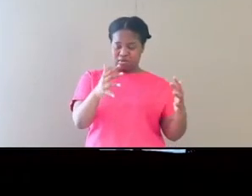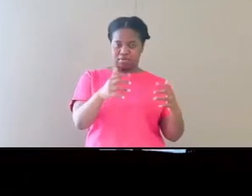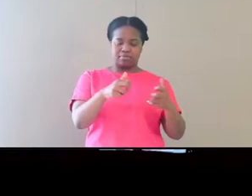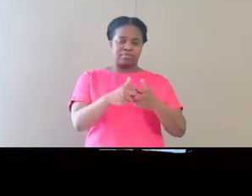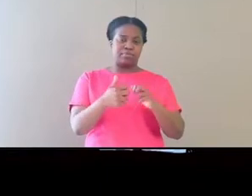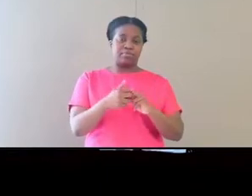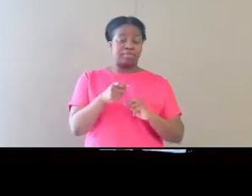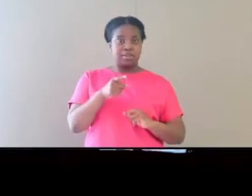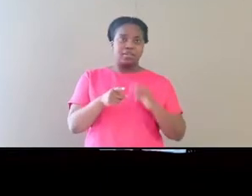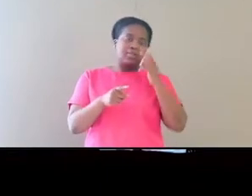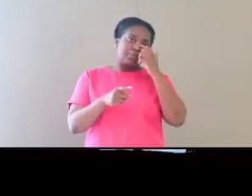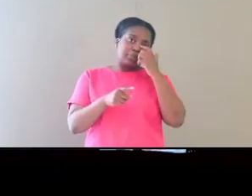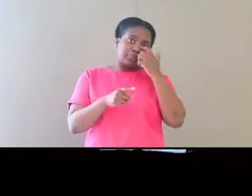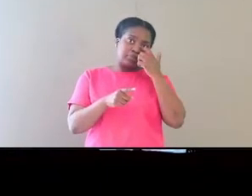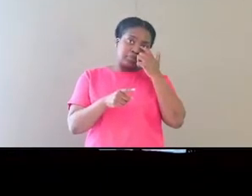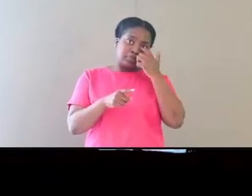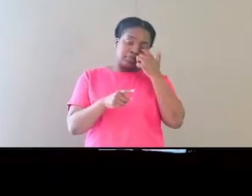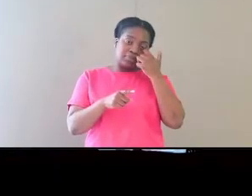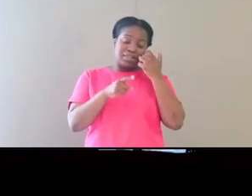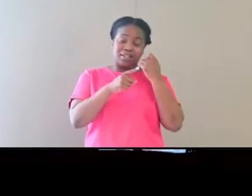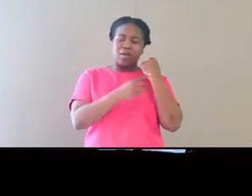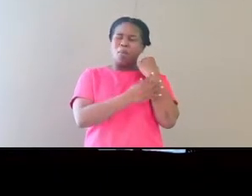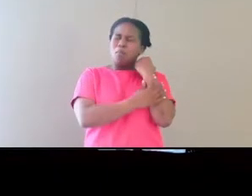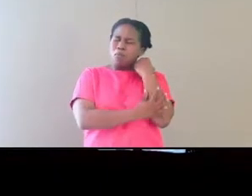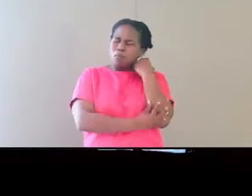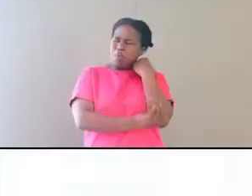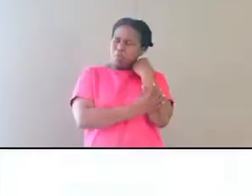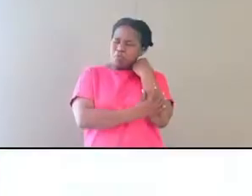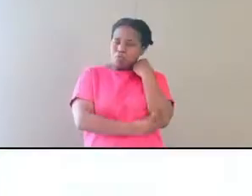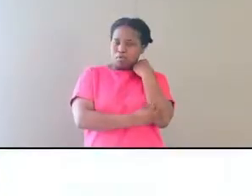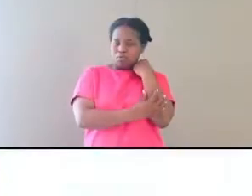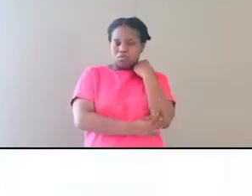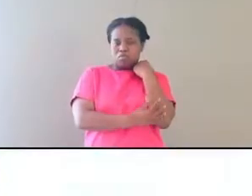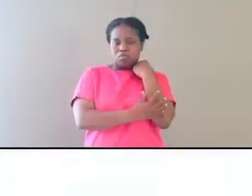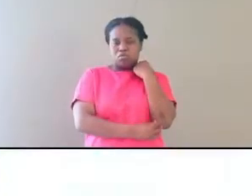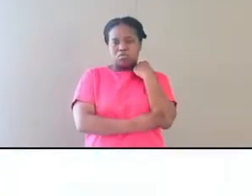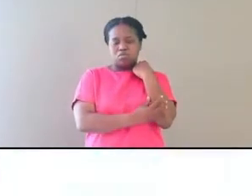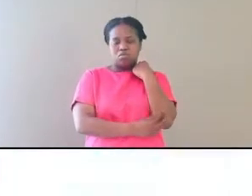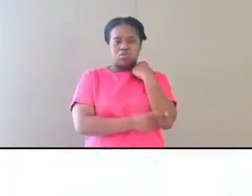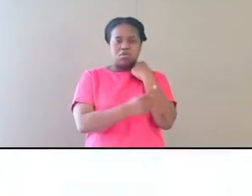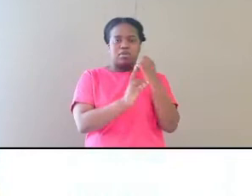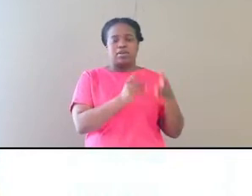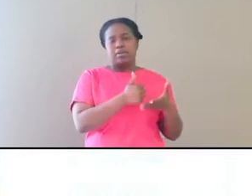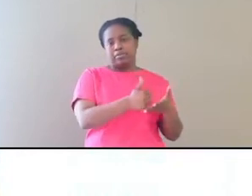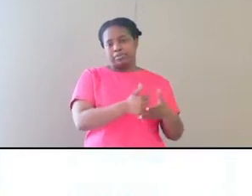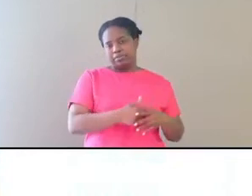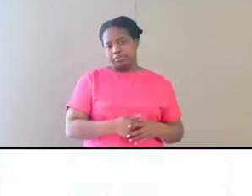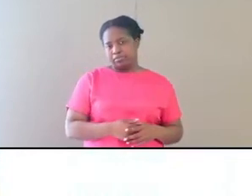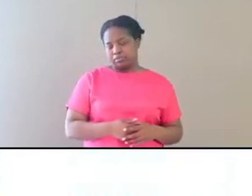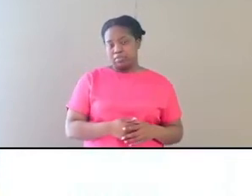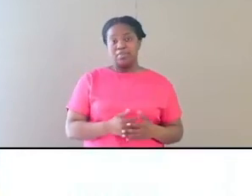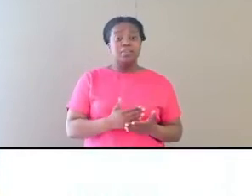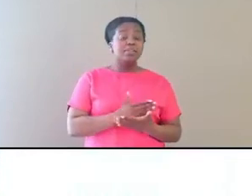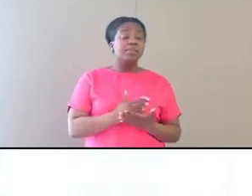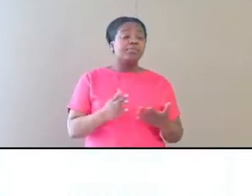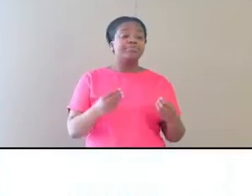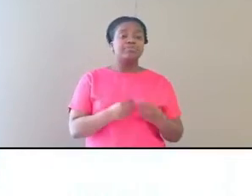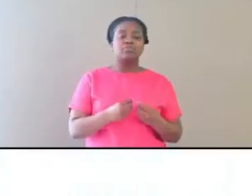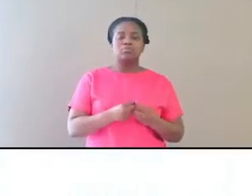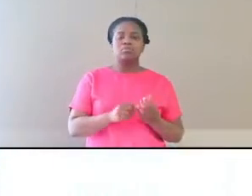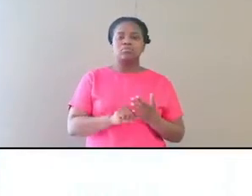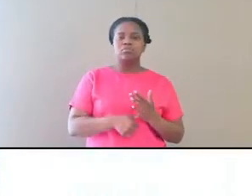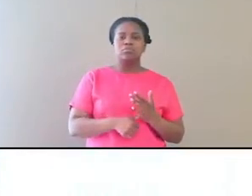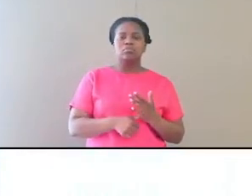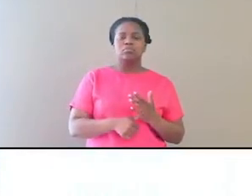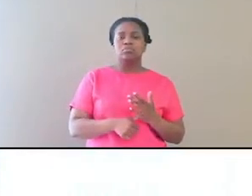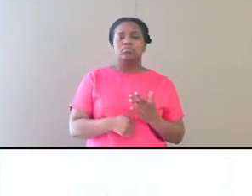is in fact the really, the pro-poor target of all social grants. So some of the other permanent social grants don't have means